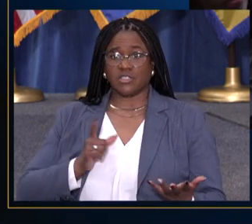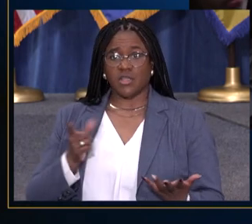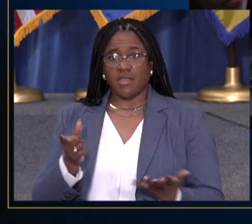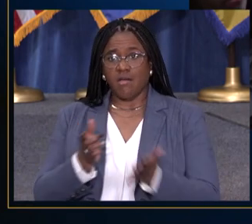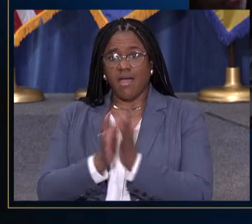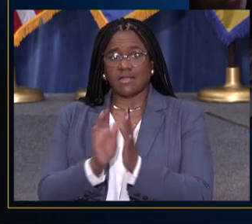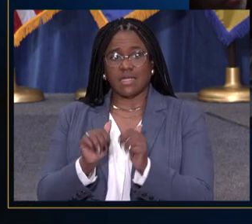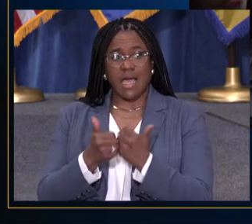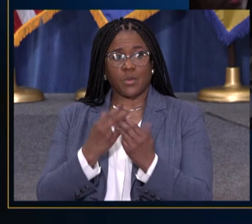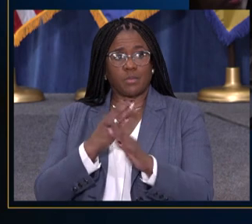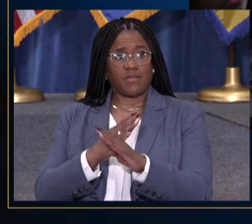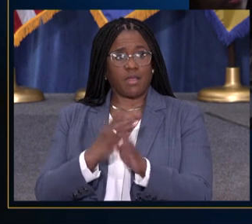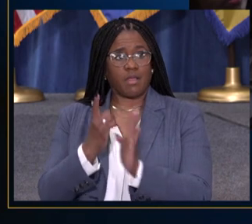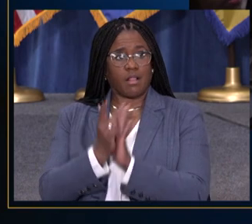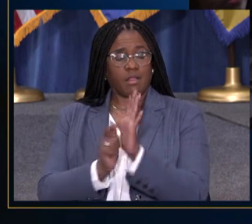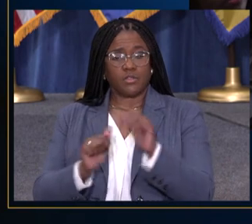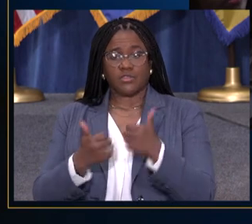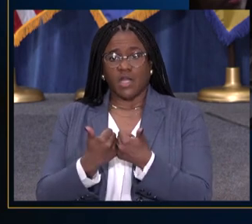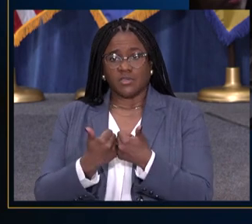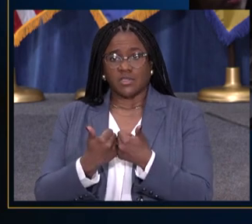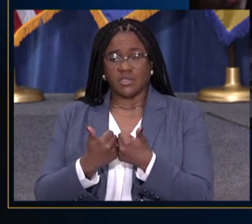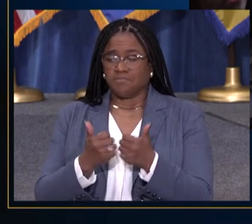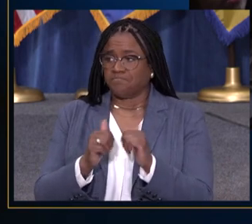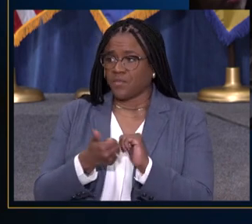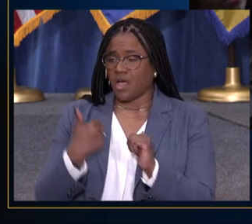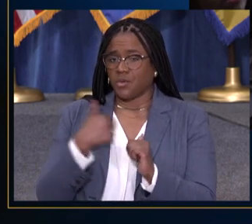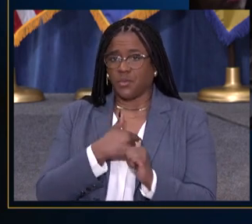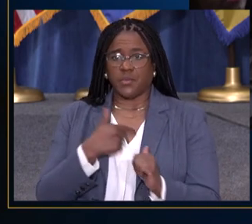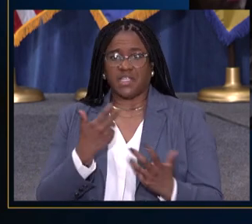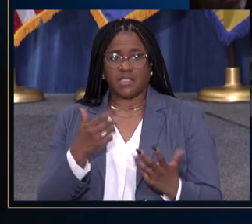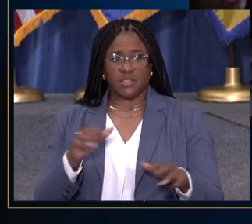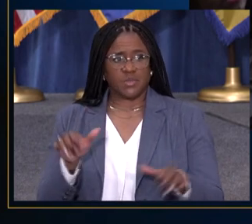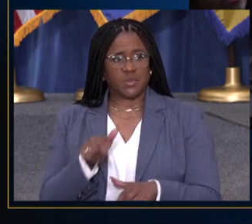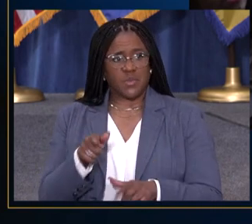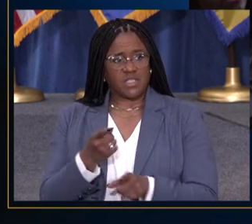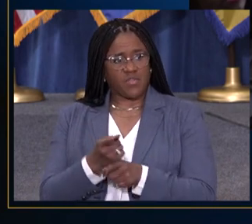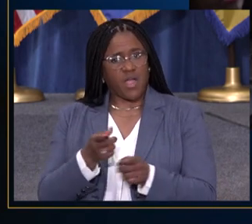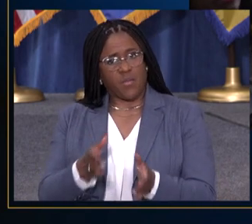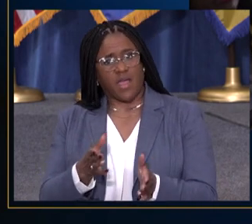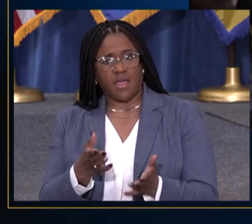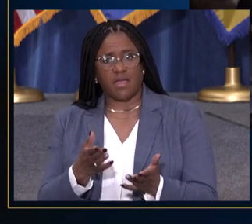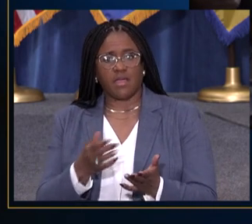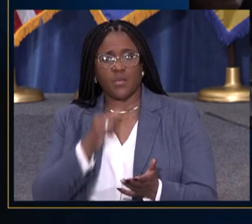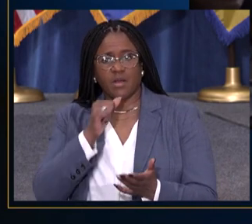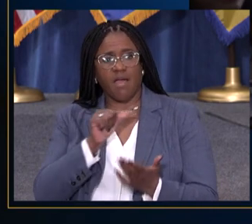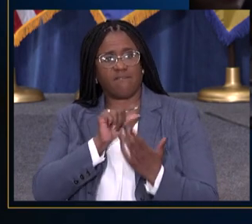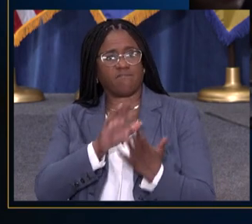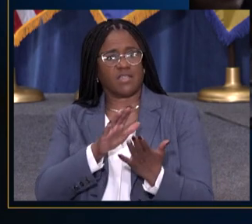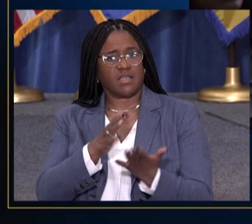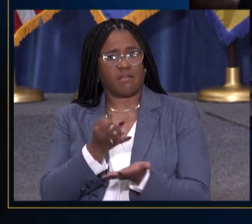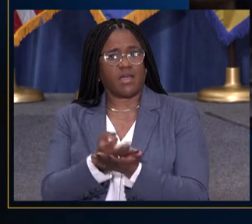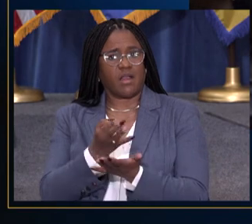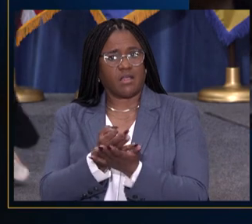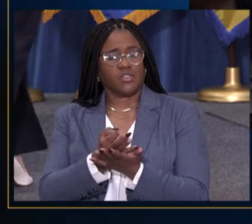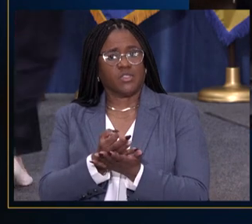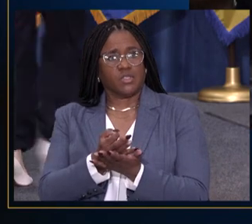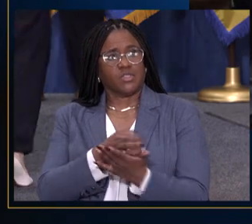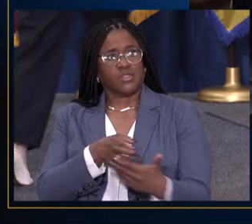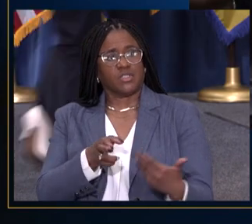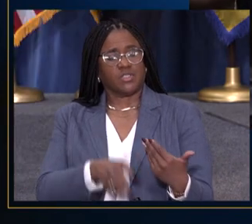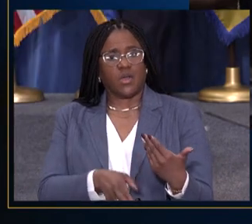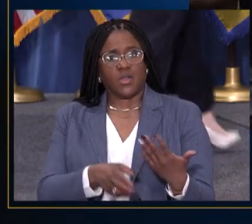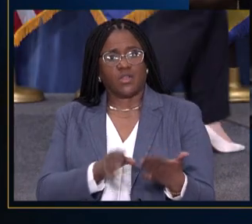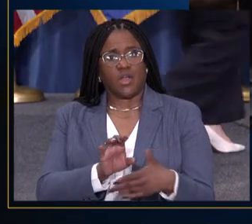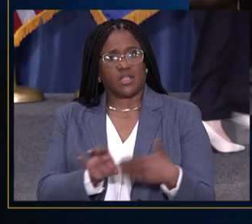do we prevent legal challenges? How do we do this the right way so we're not facing with financial consequences of these